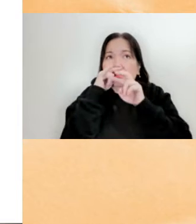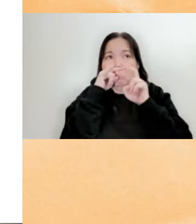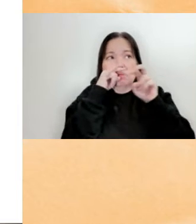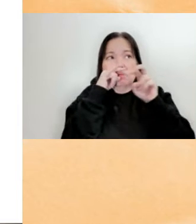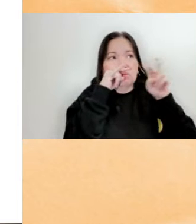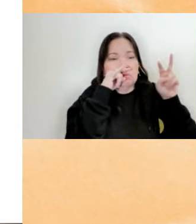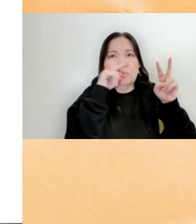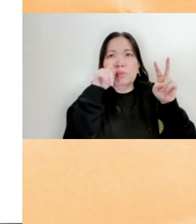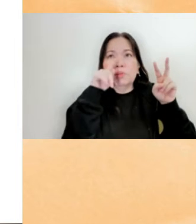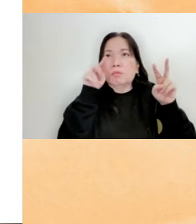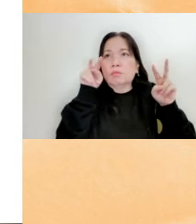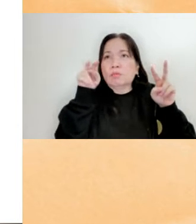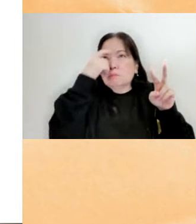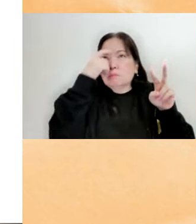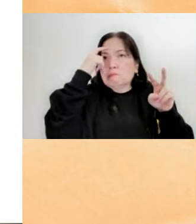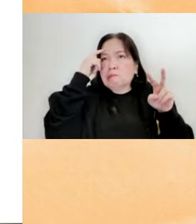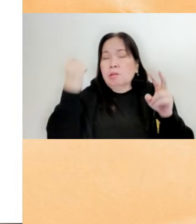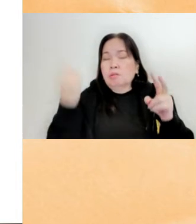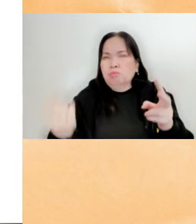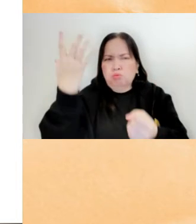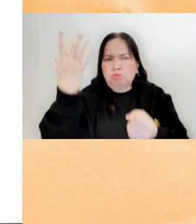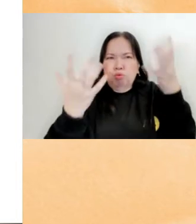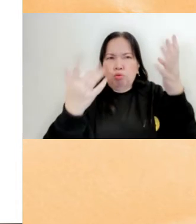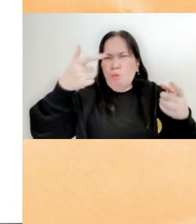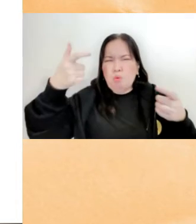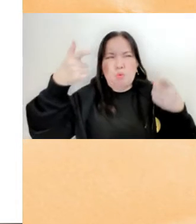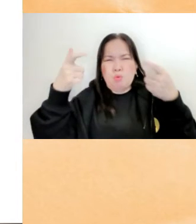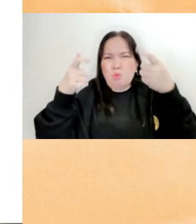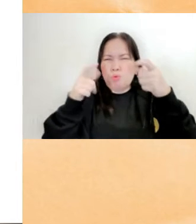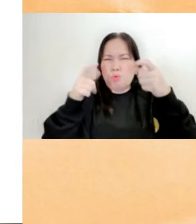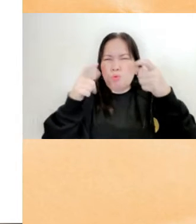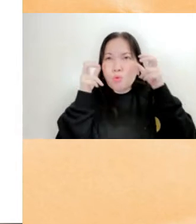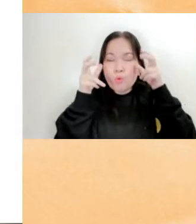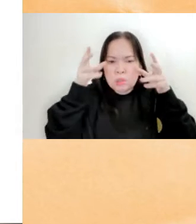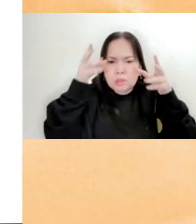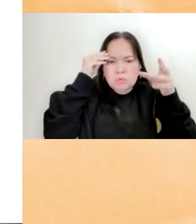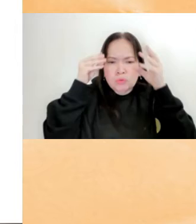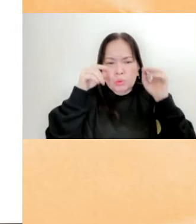people being shot or bombs exploding, and there is fighting and rioting.